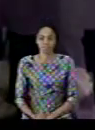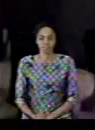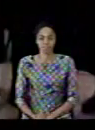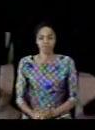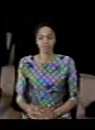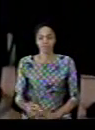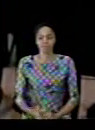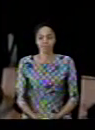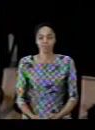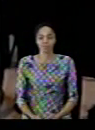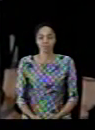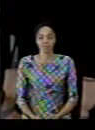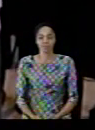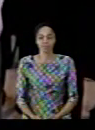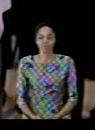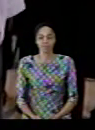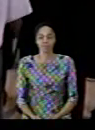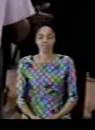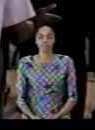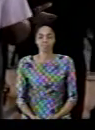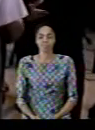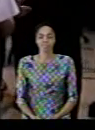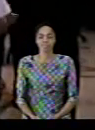wom wom.